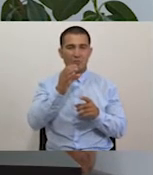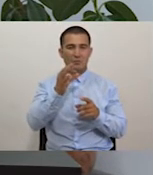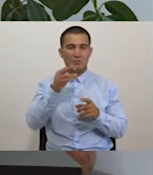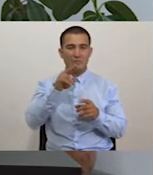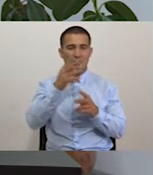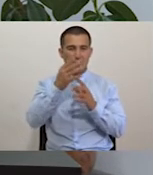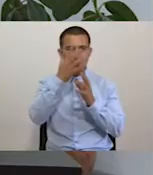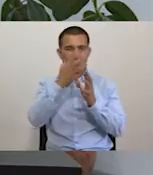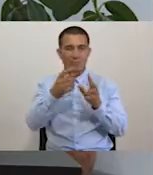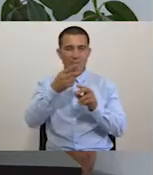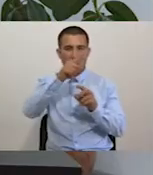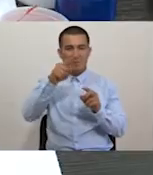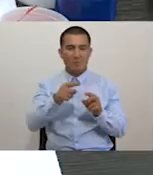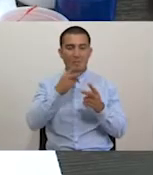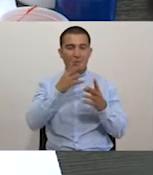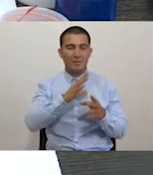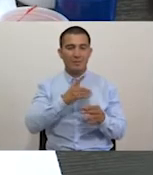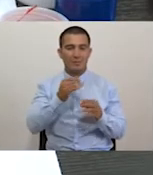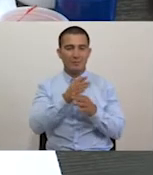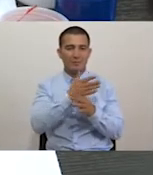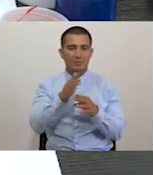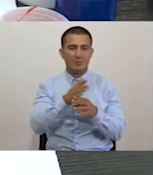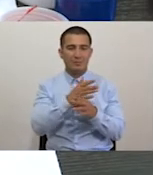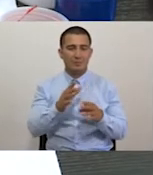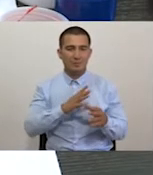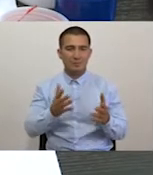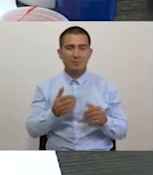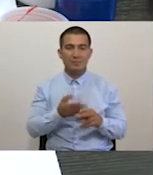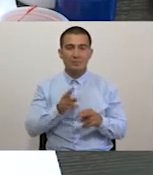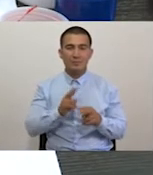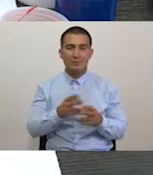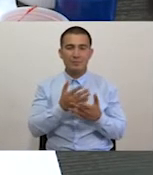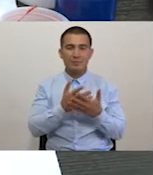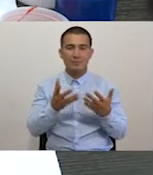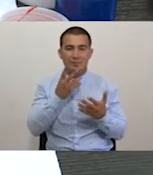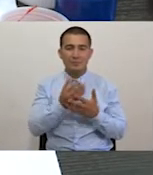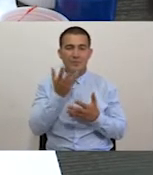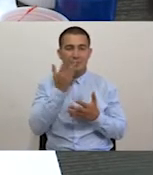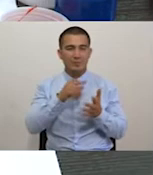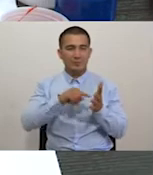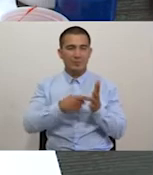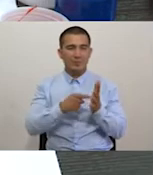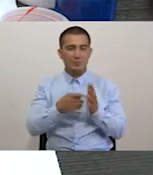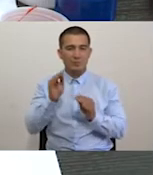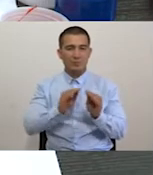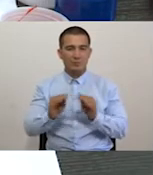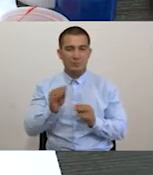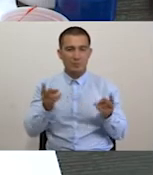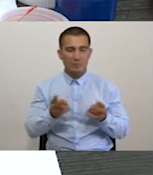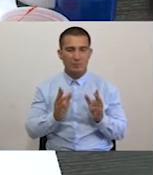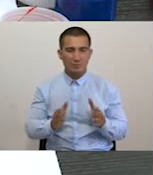davom ettiramiz. Ya'ni oralatib biroz mana shunday ranglardan nuqtalar qo'yib olamiz.